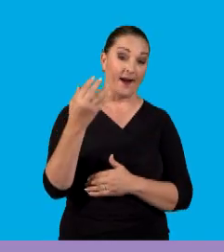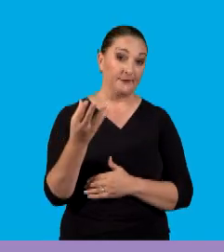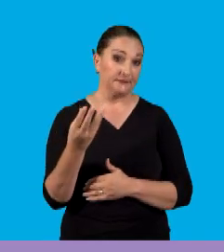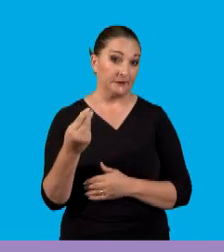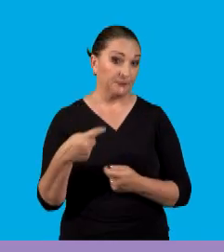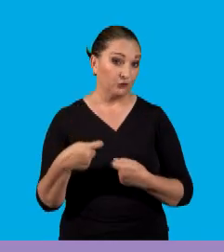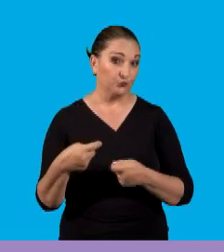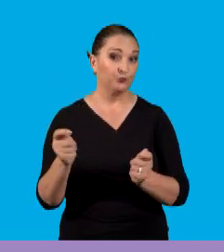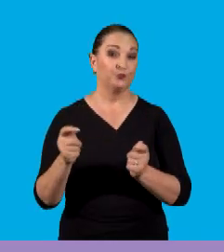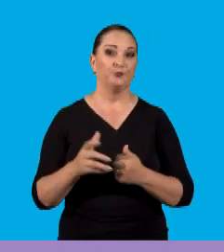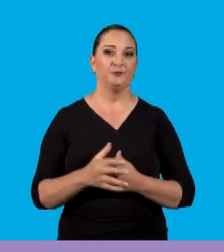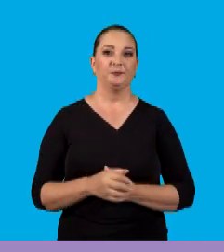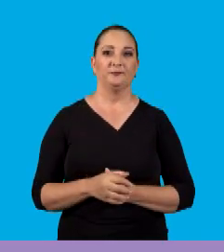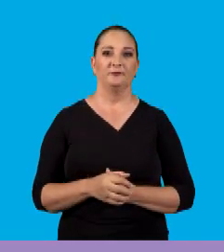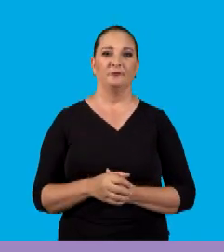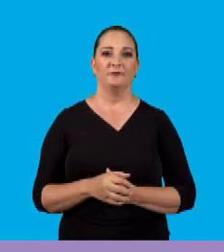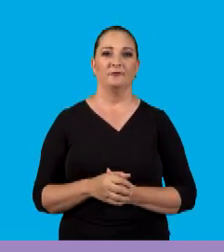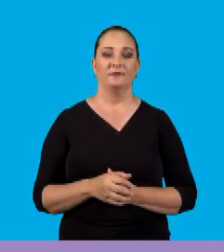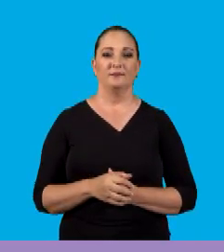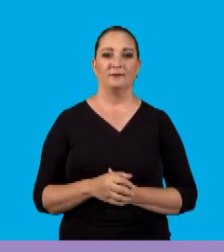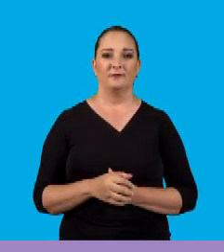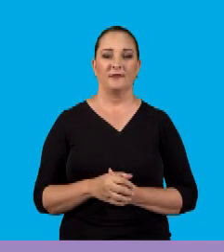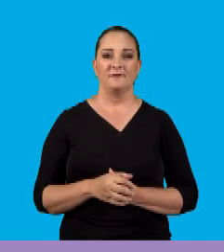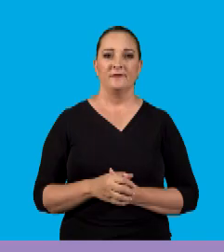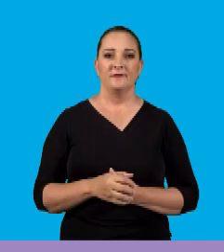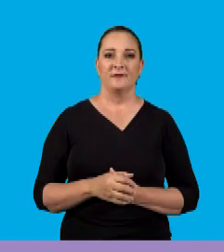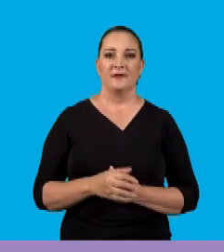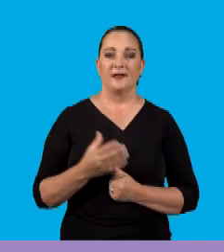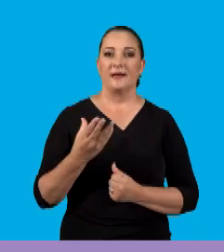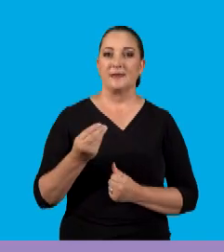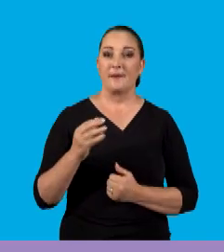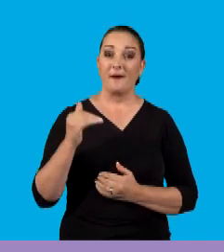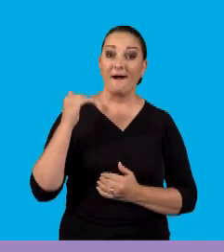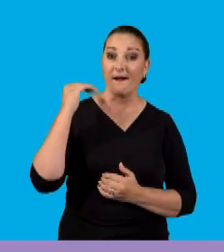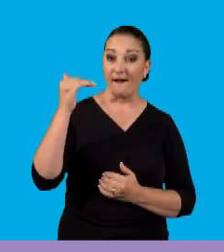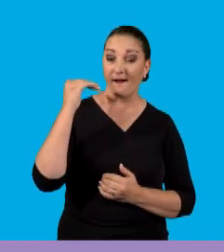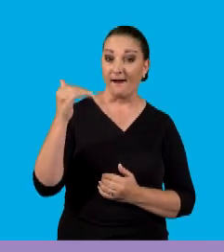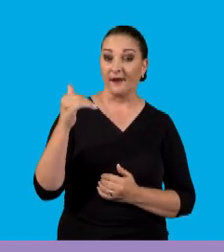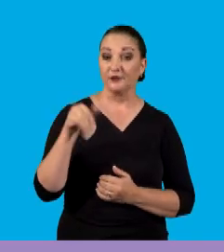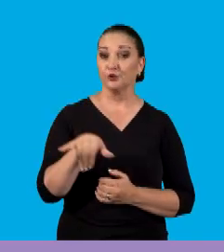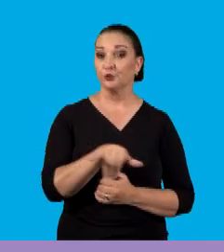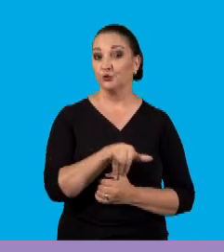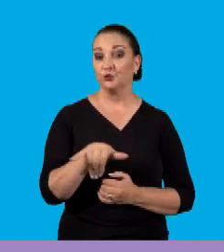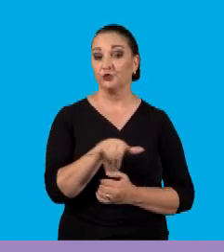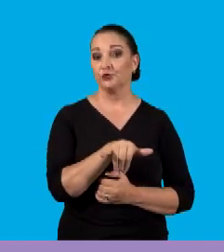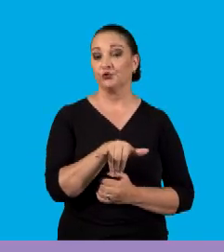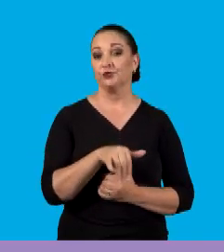highest number of car sales? And of course, the highest number of car sales, we are talking about the